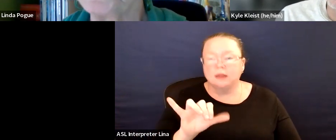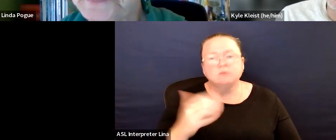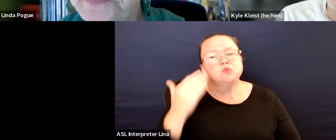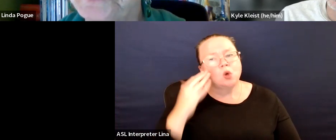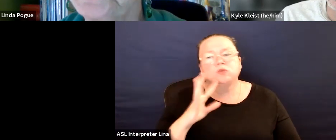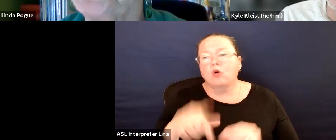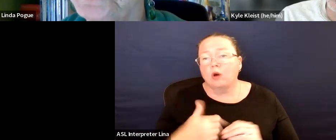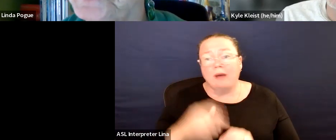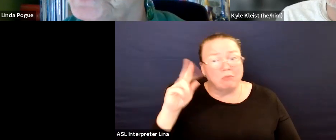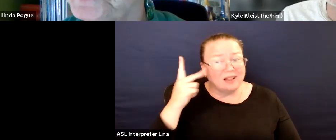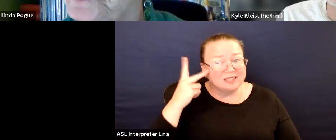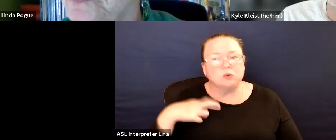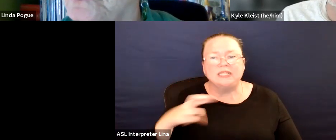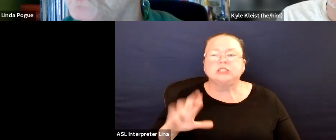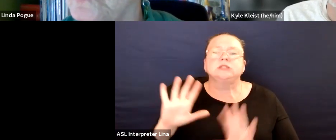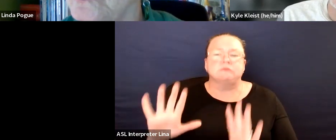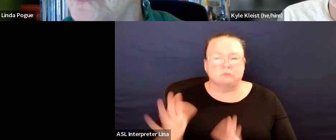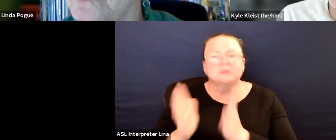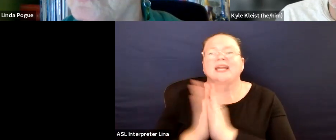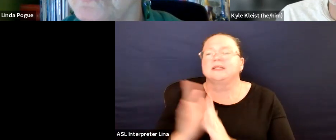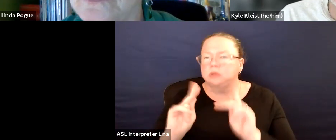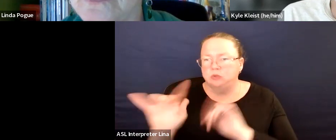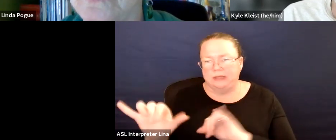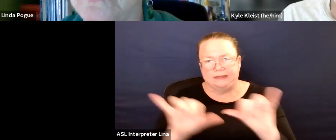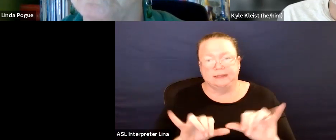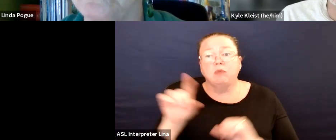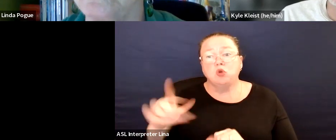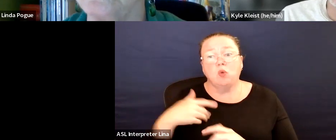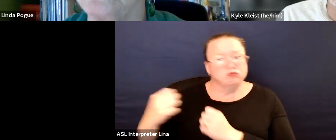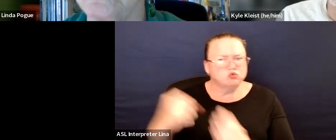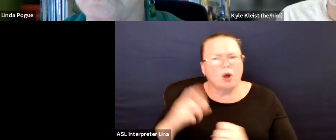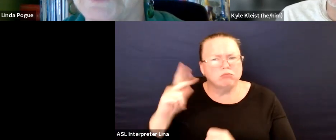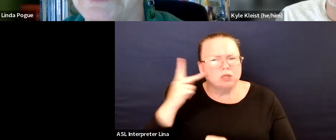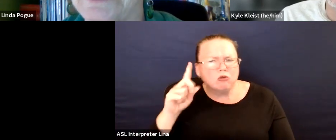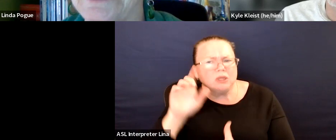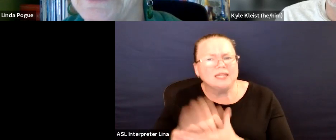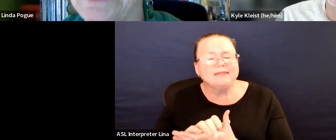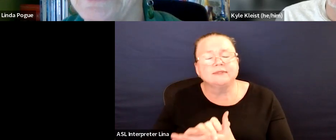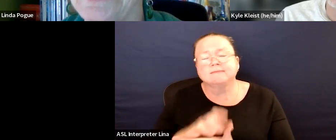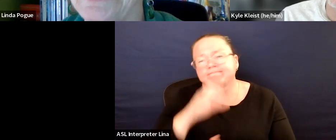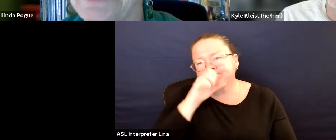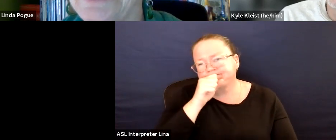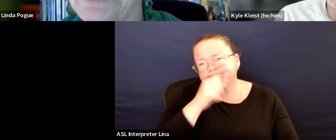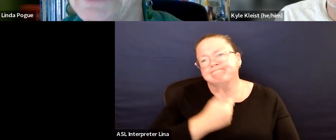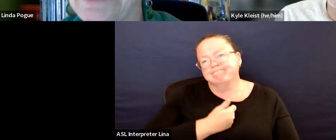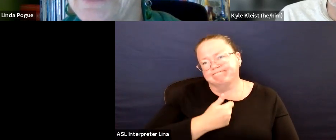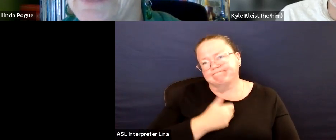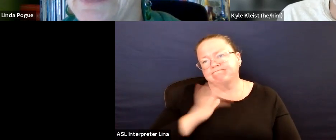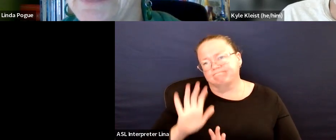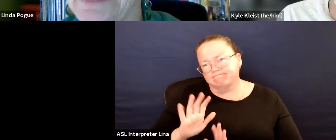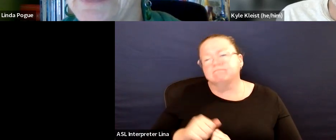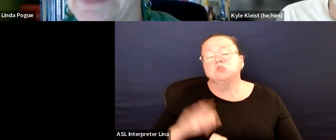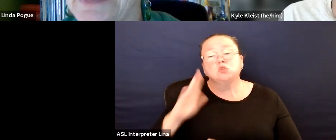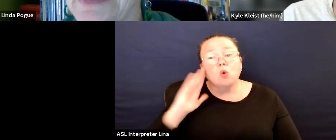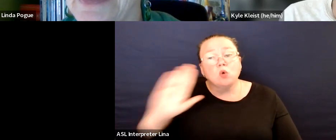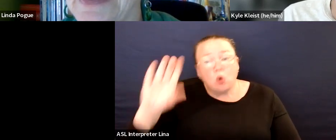about politics and religion, I ask people to do the same thing. If you have strong political beliefs, please keep those to yourself because, you know,